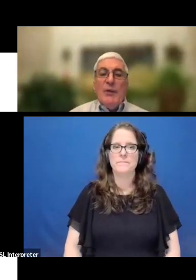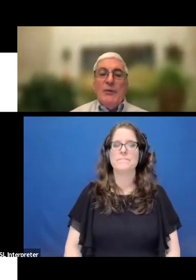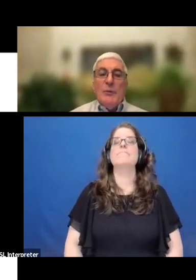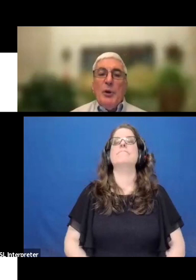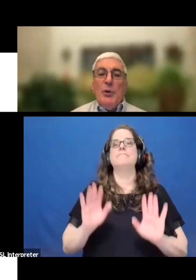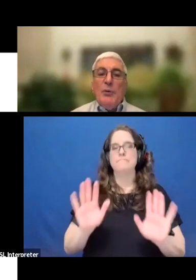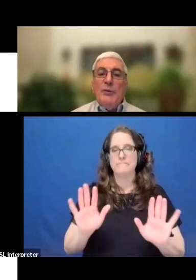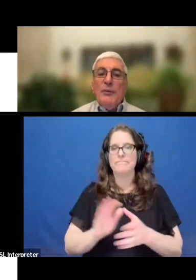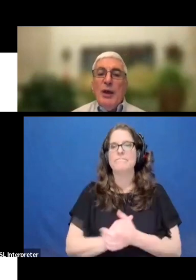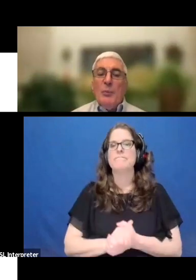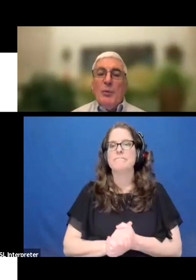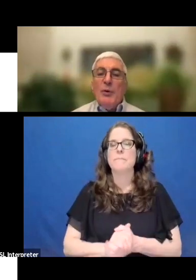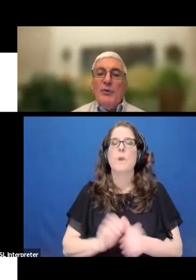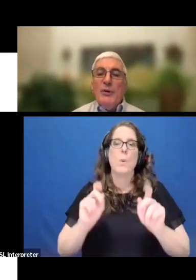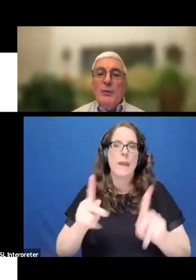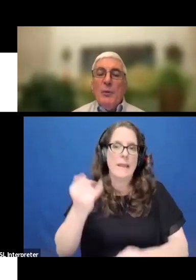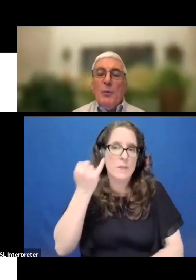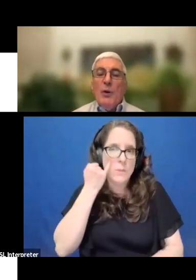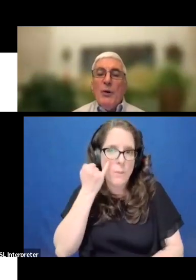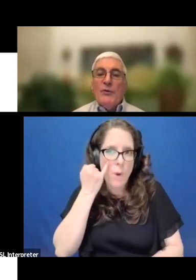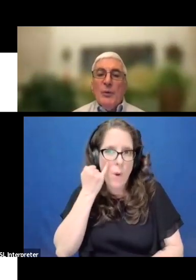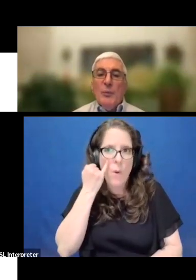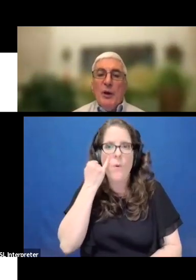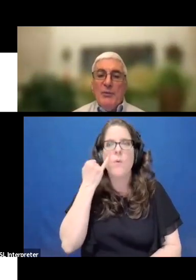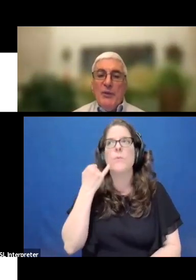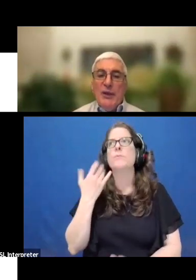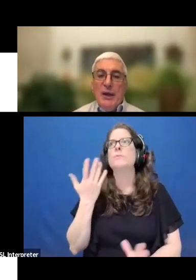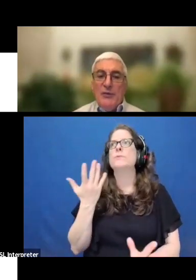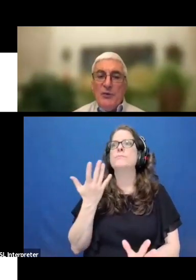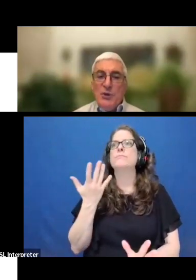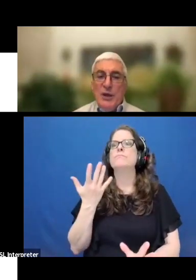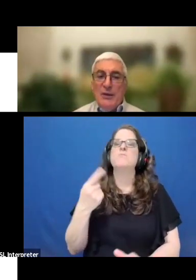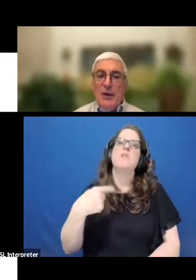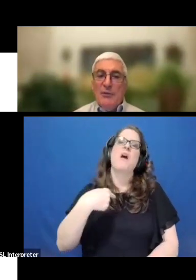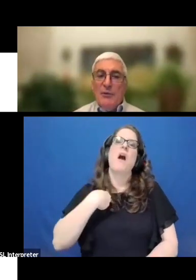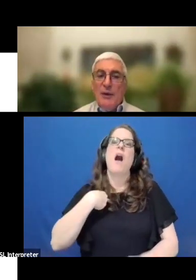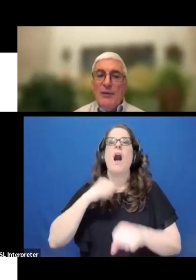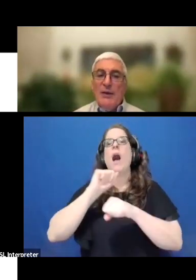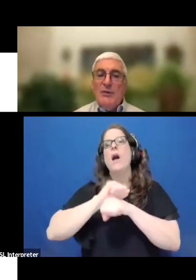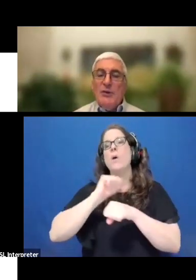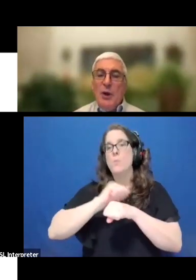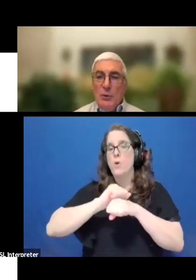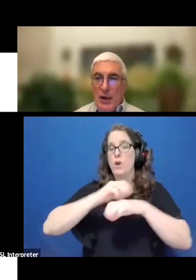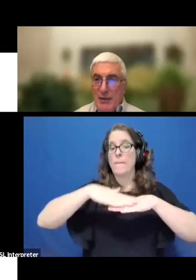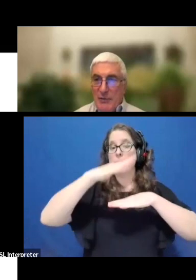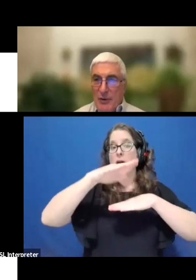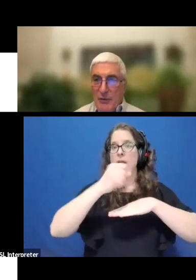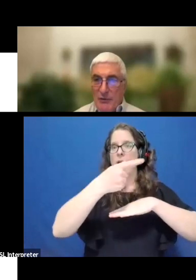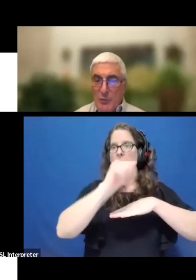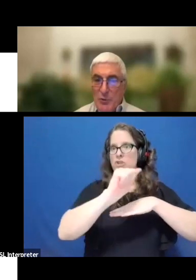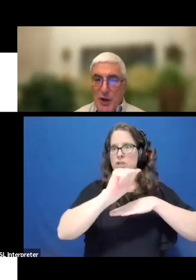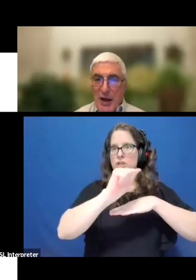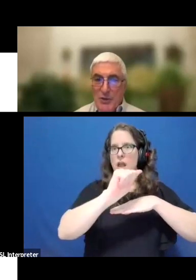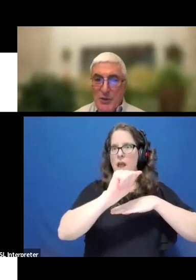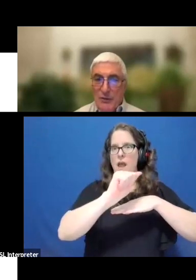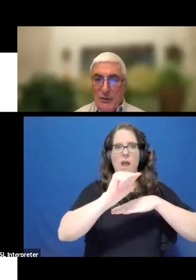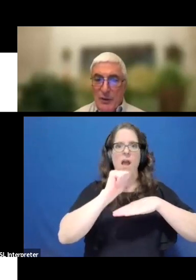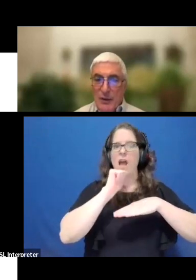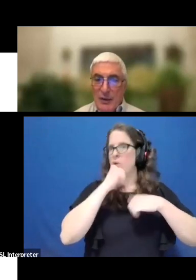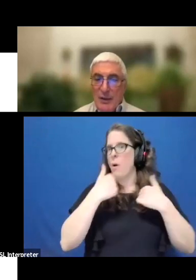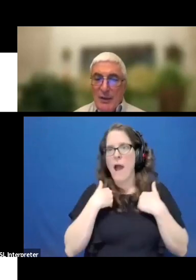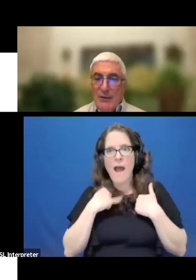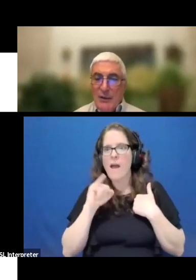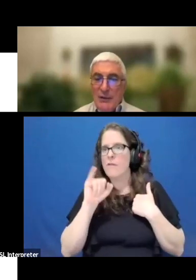Now, suppose a person works above the SGA level and they don't have enough